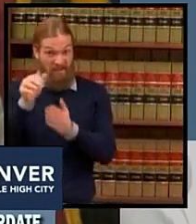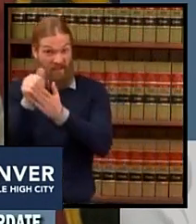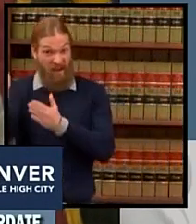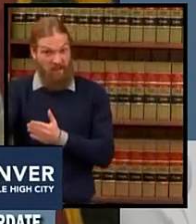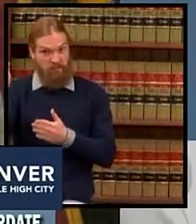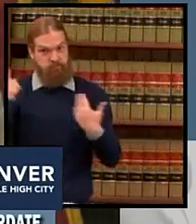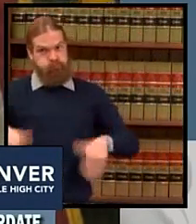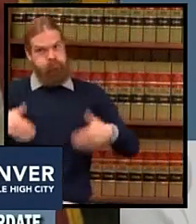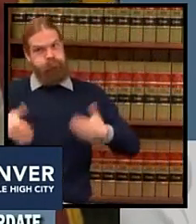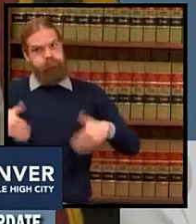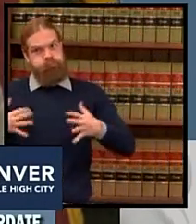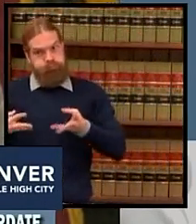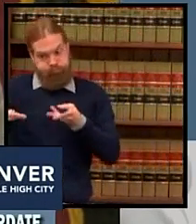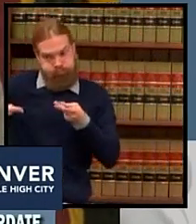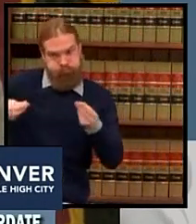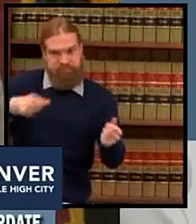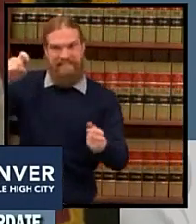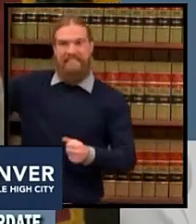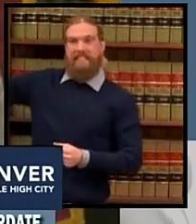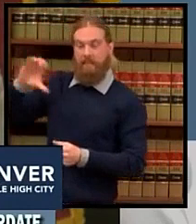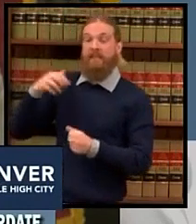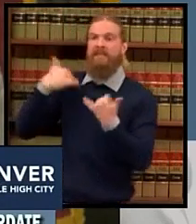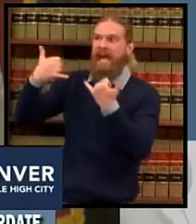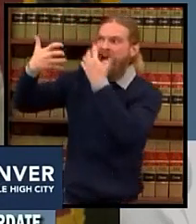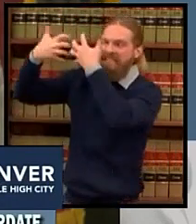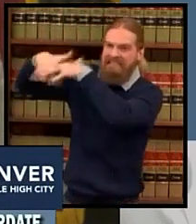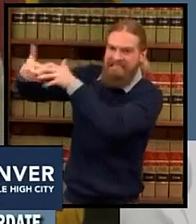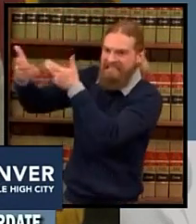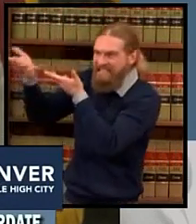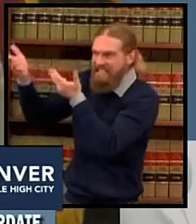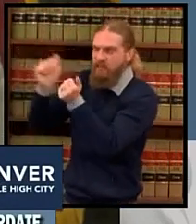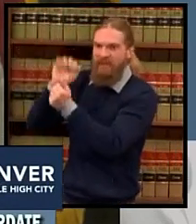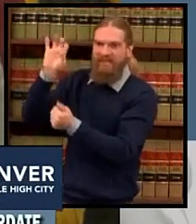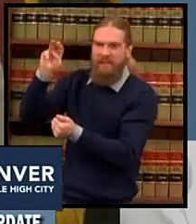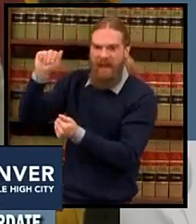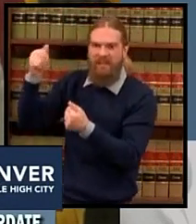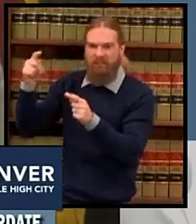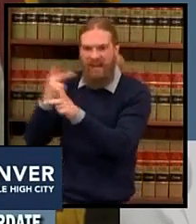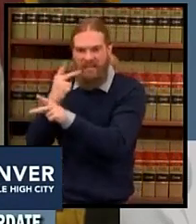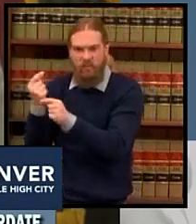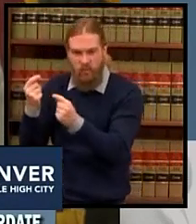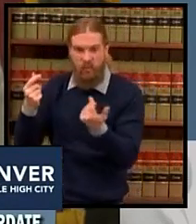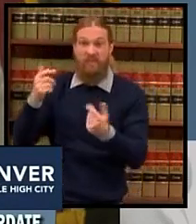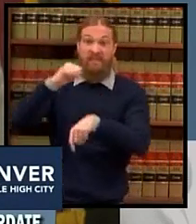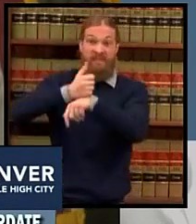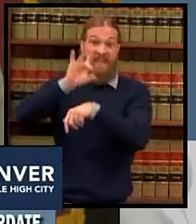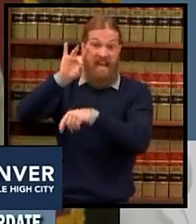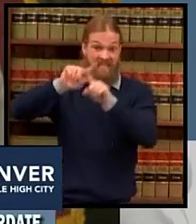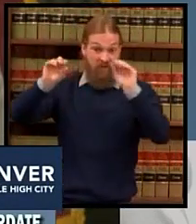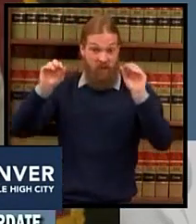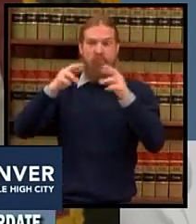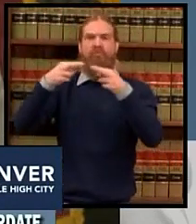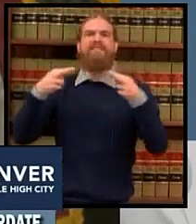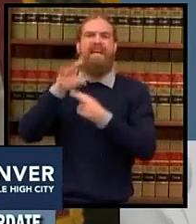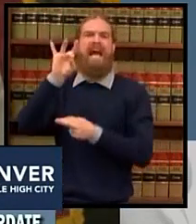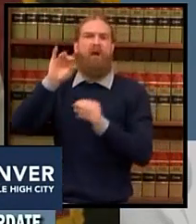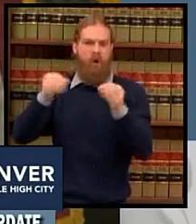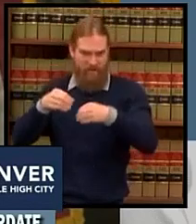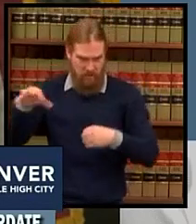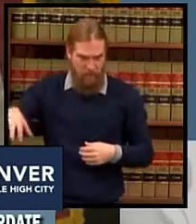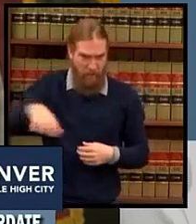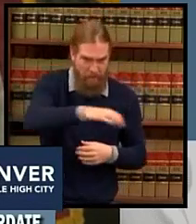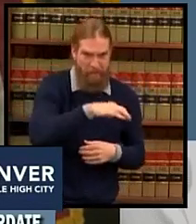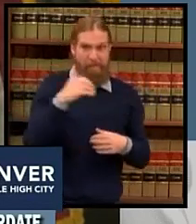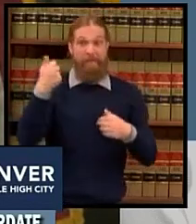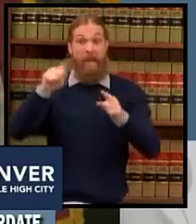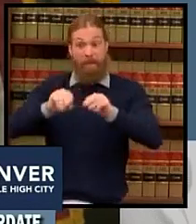with the FEMA Region 8 office, which has been wonderful to work with to reconcile and to get these dollars back to Denver. What it's